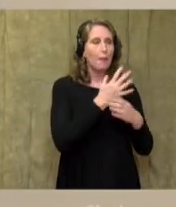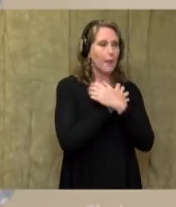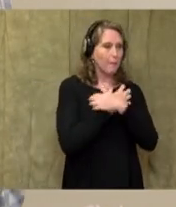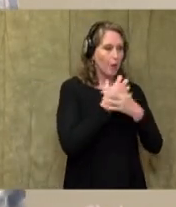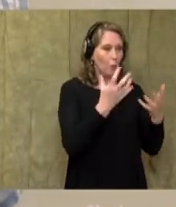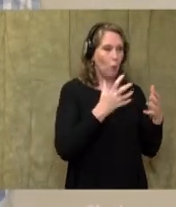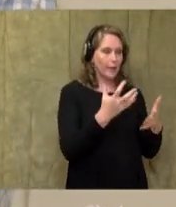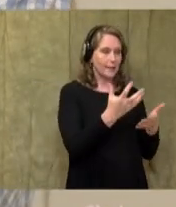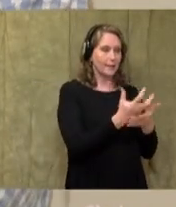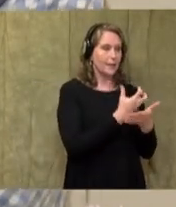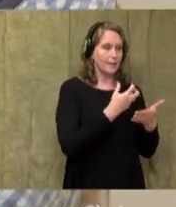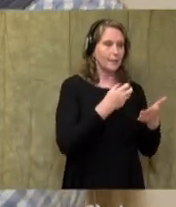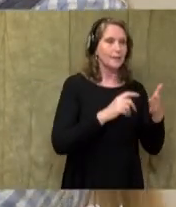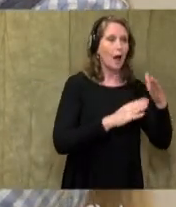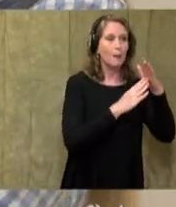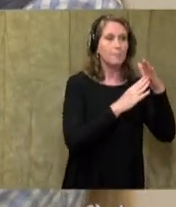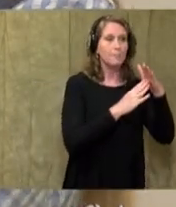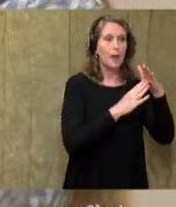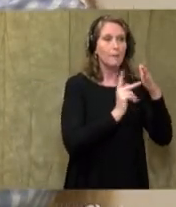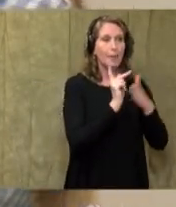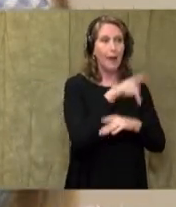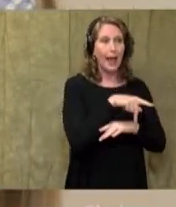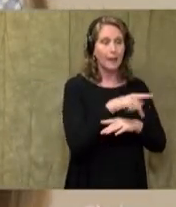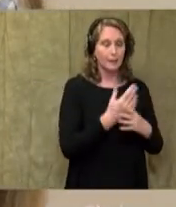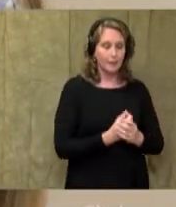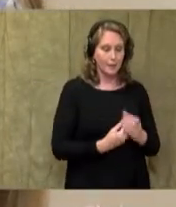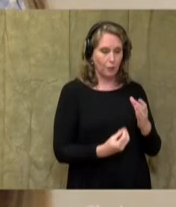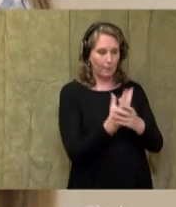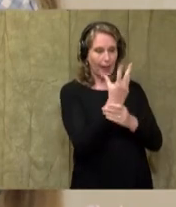the tops of the plant.